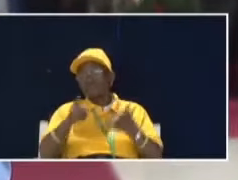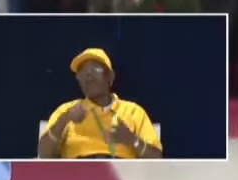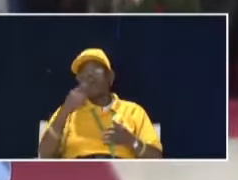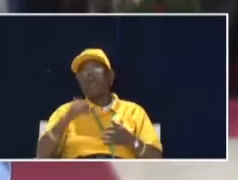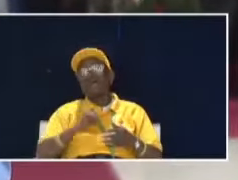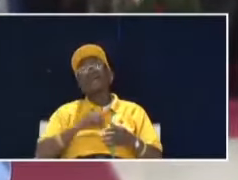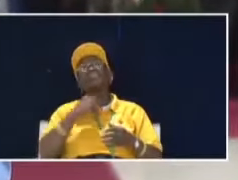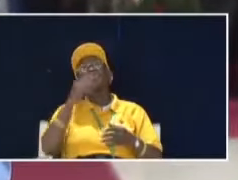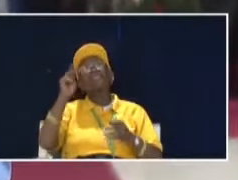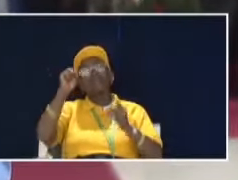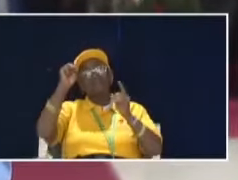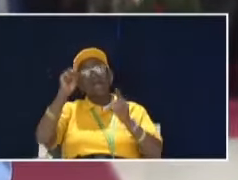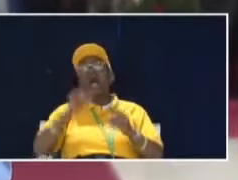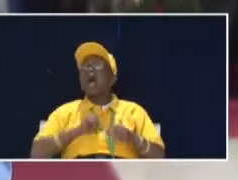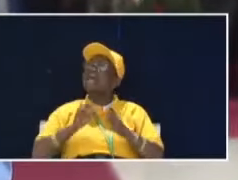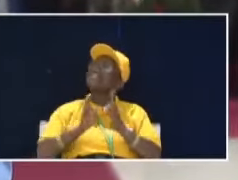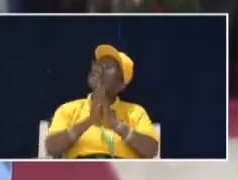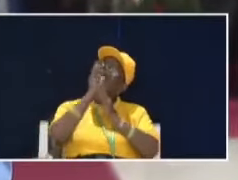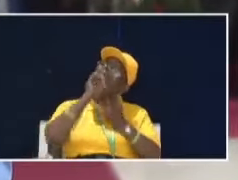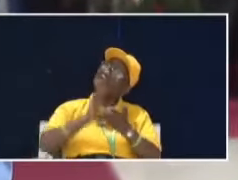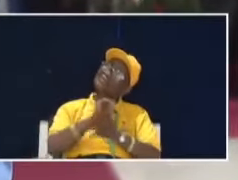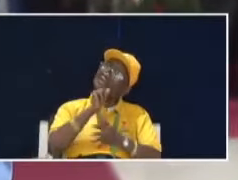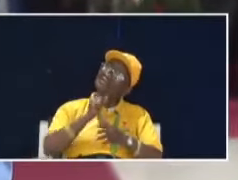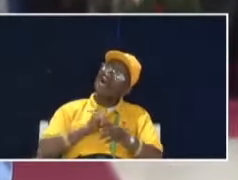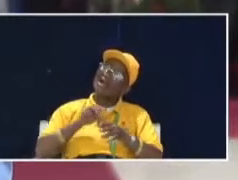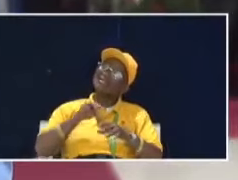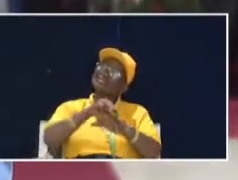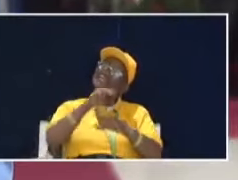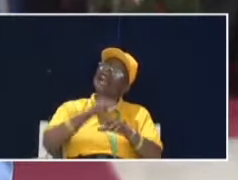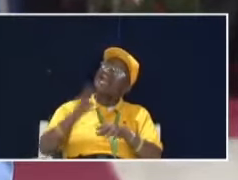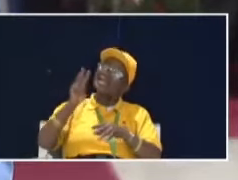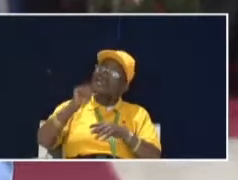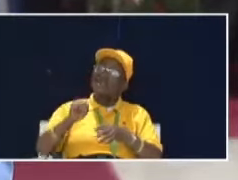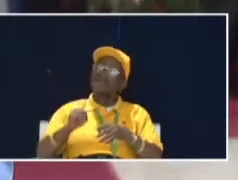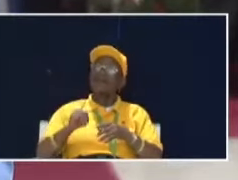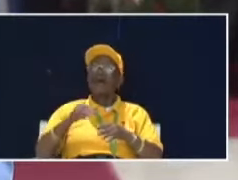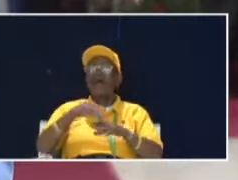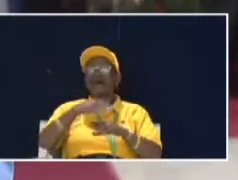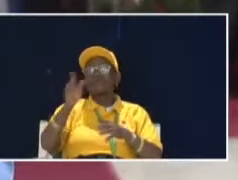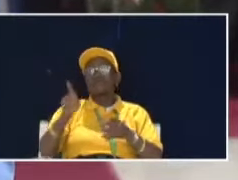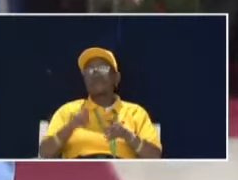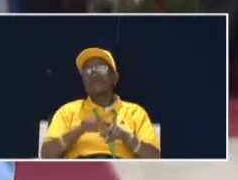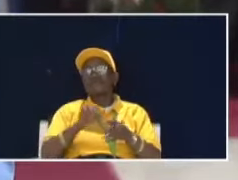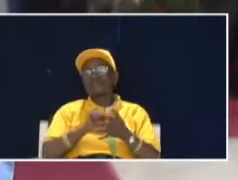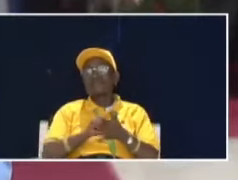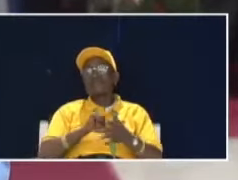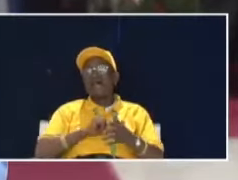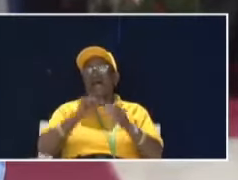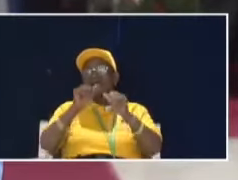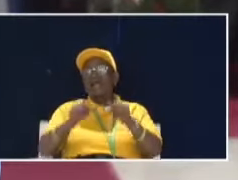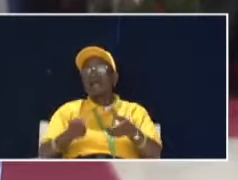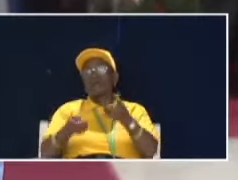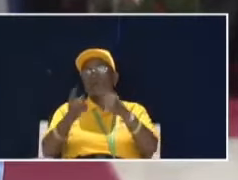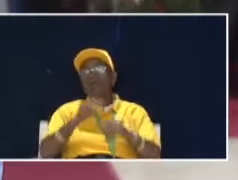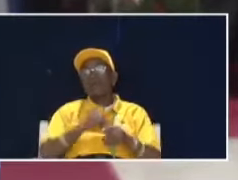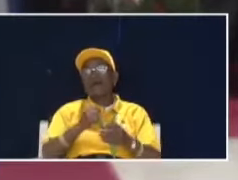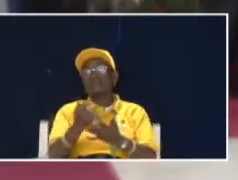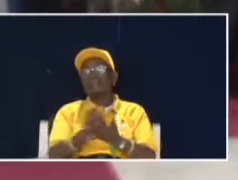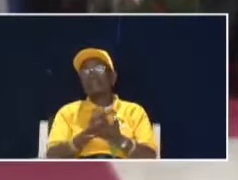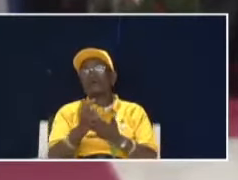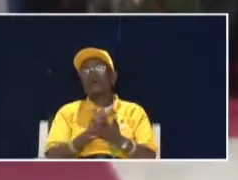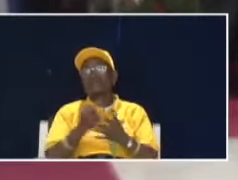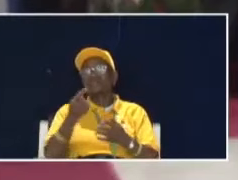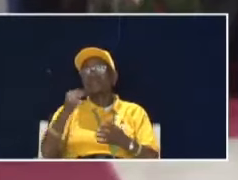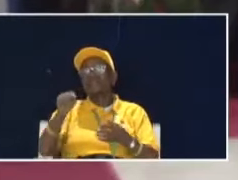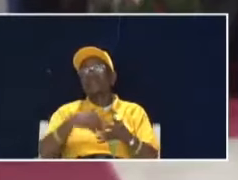I believe, but I sent them away so that I can come and discuss the issue with you.